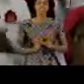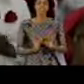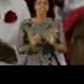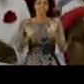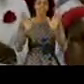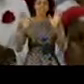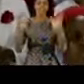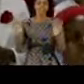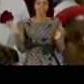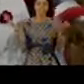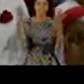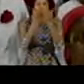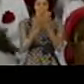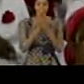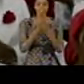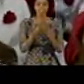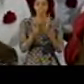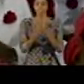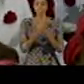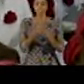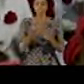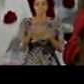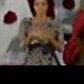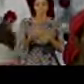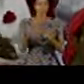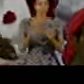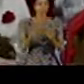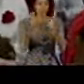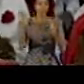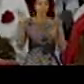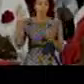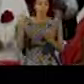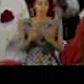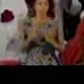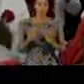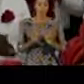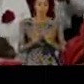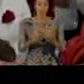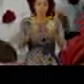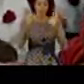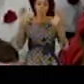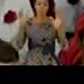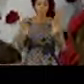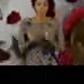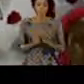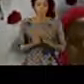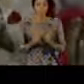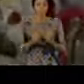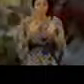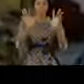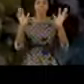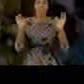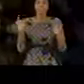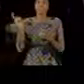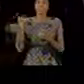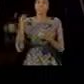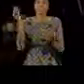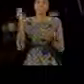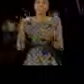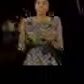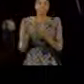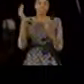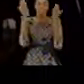you shine? The darker the night, brighter the that shines, come shine.